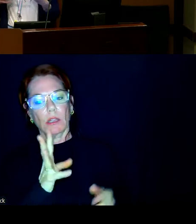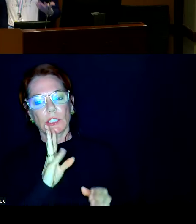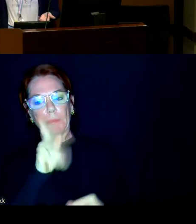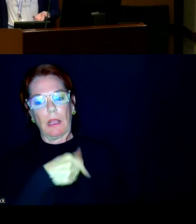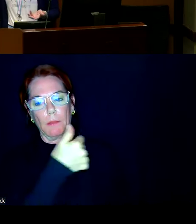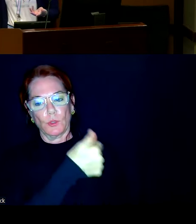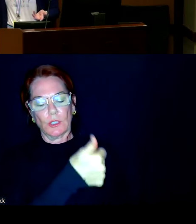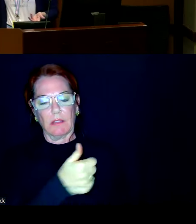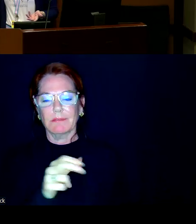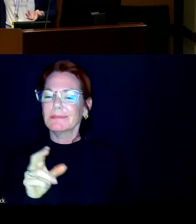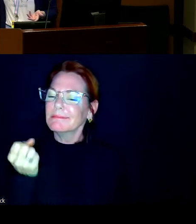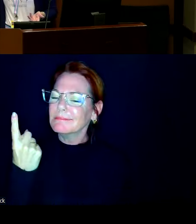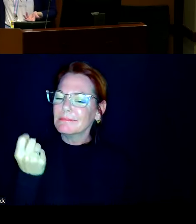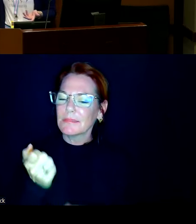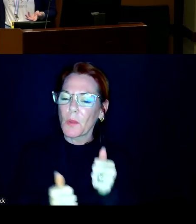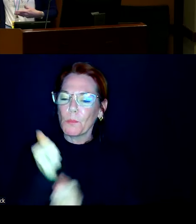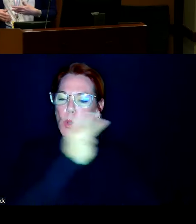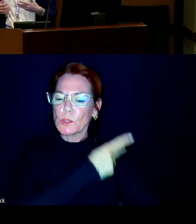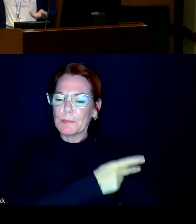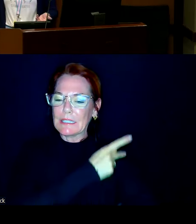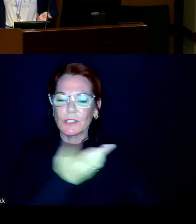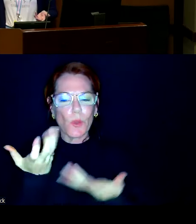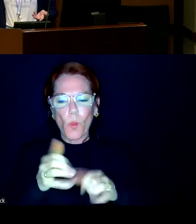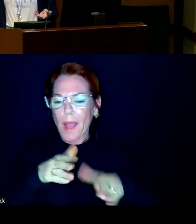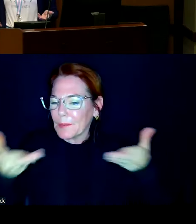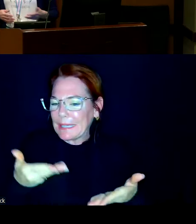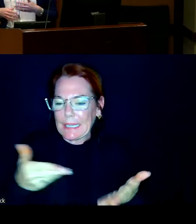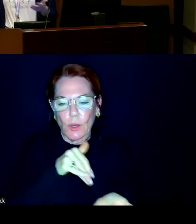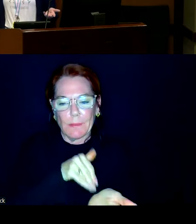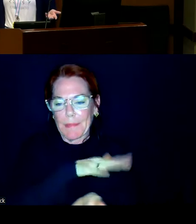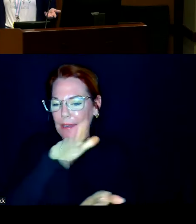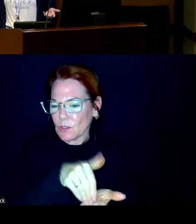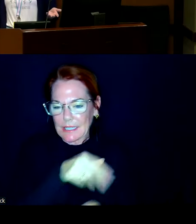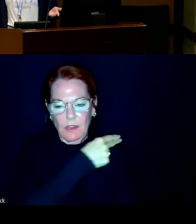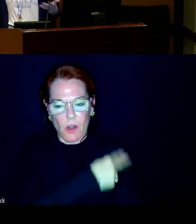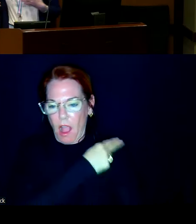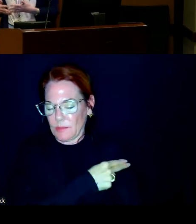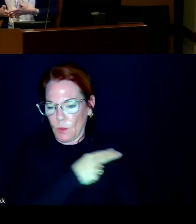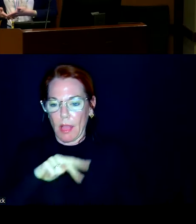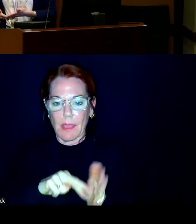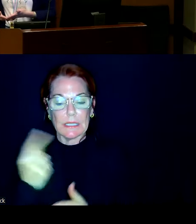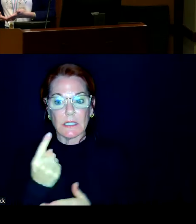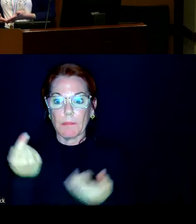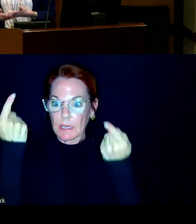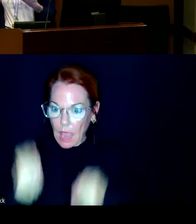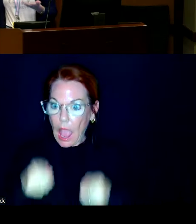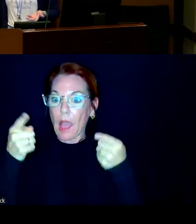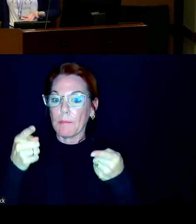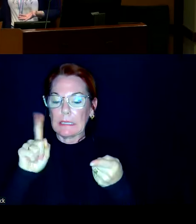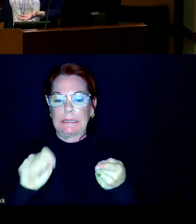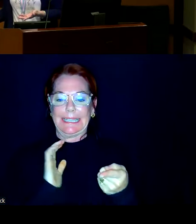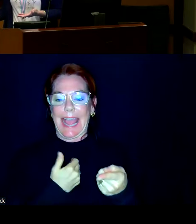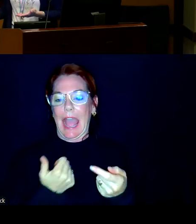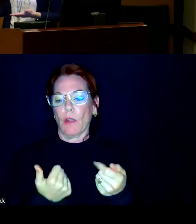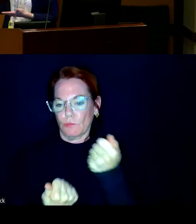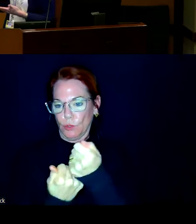Again, most patients don't wanna be at a medical center. They don't wanna be at the hospital. Something is happening in their life where they need our support, and we're